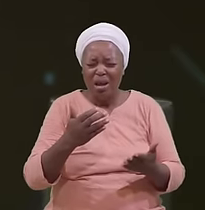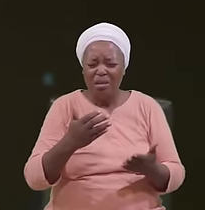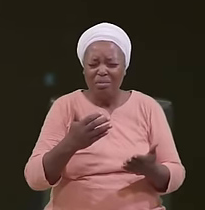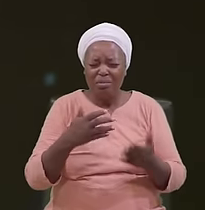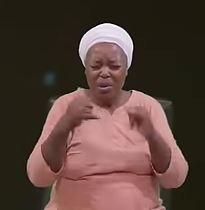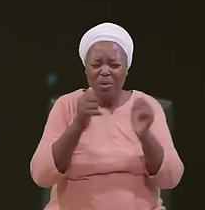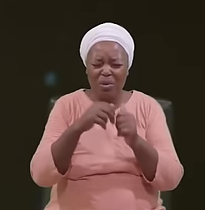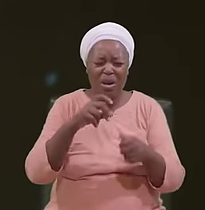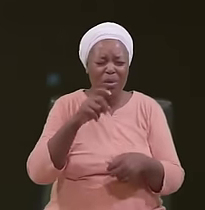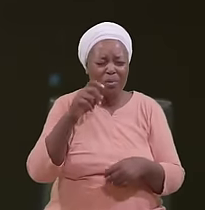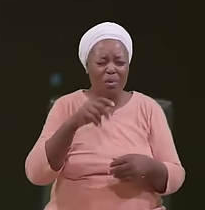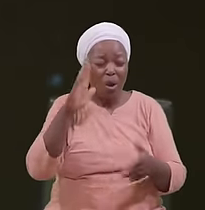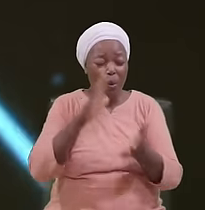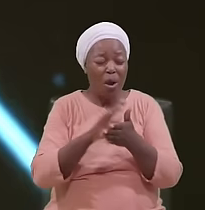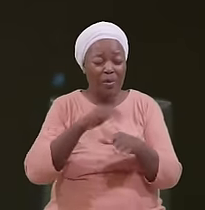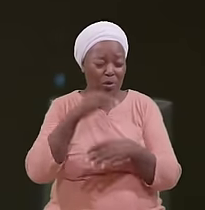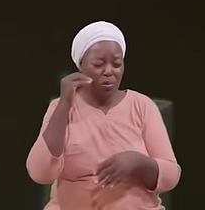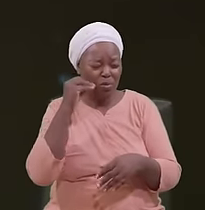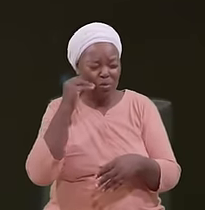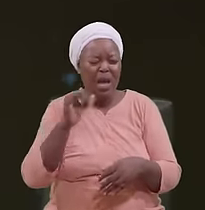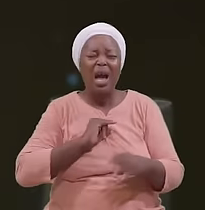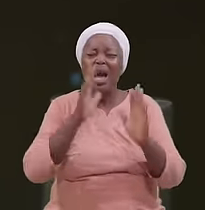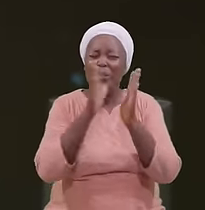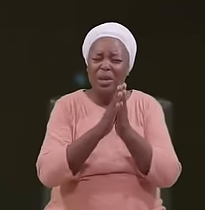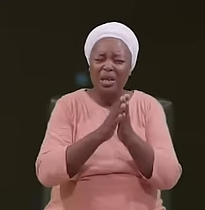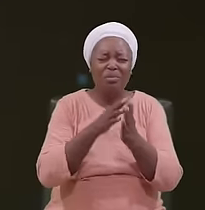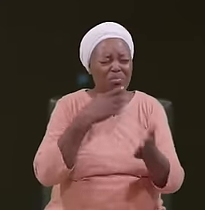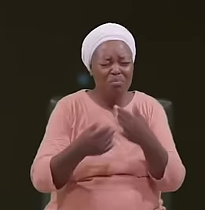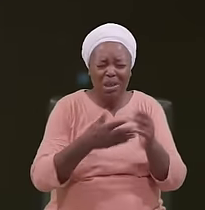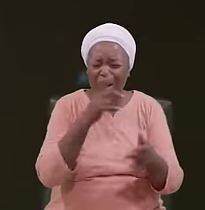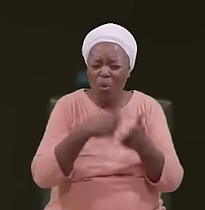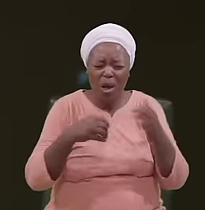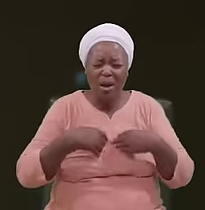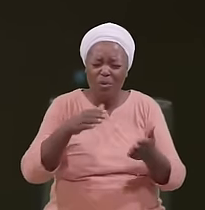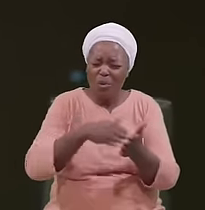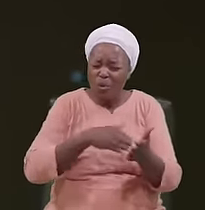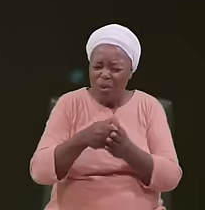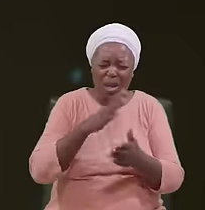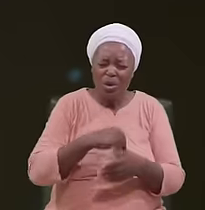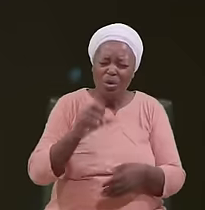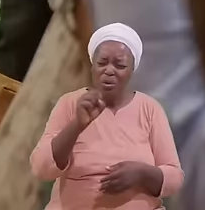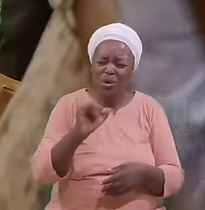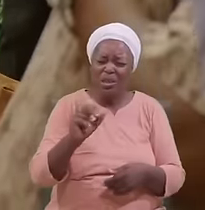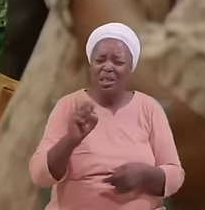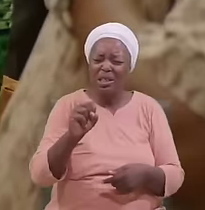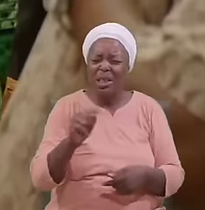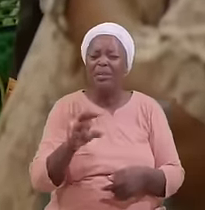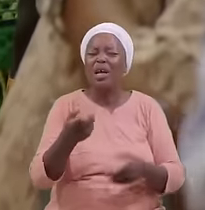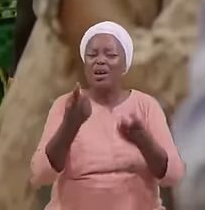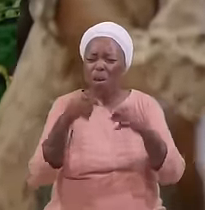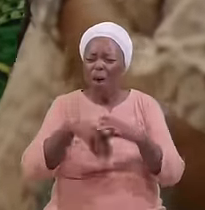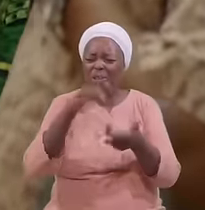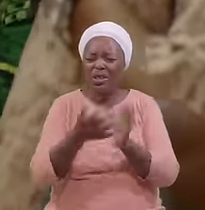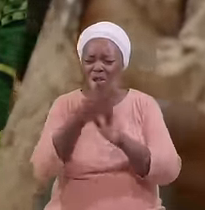pray, whatever has weakened your system, come out in Jesus' name.